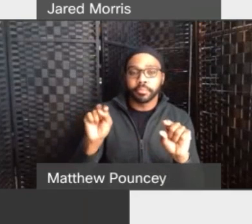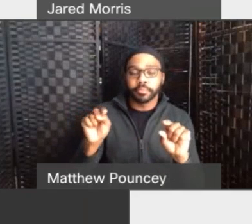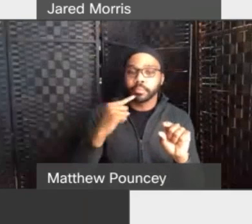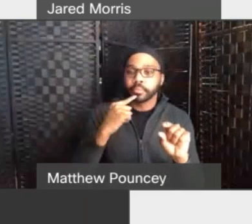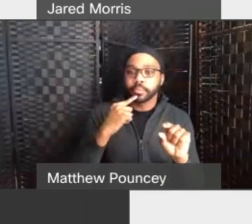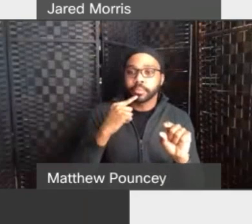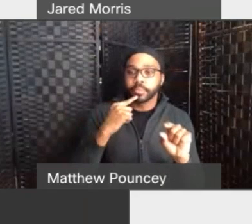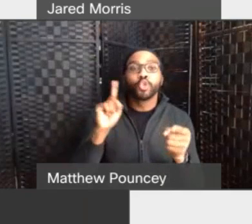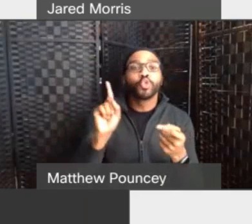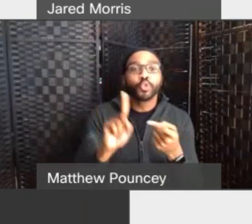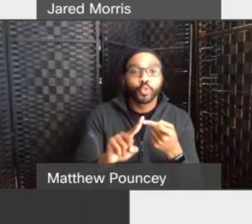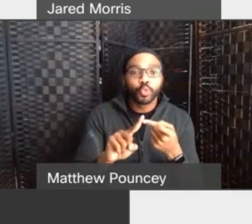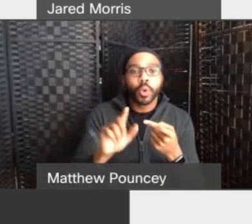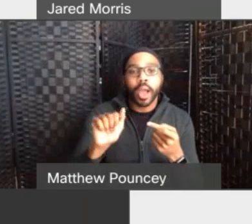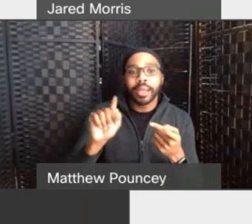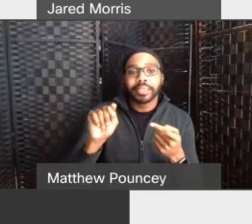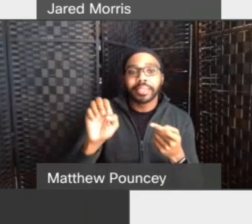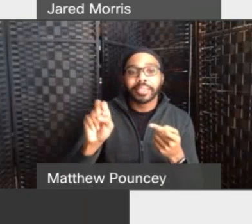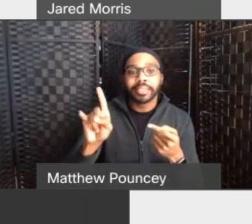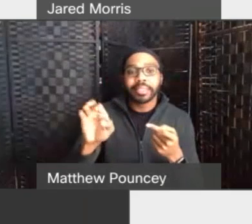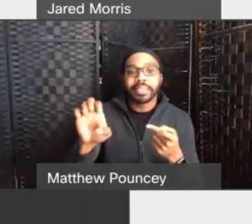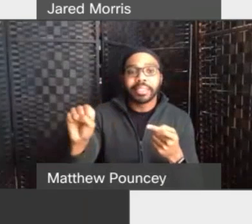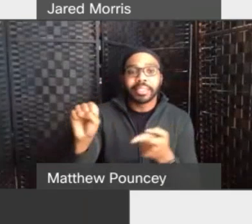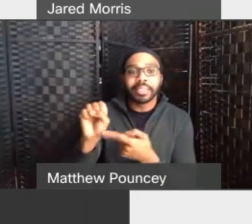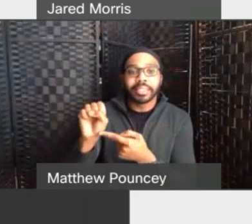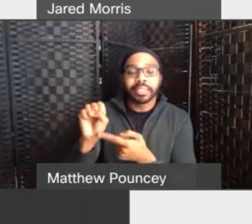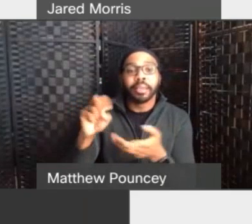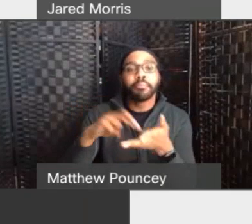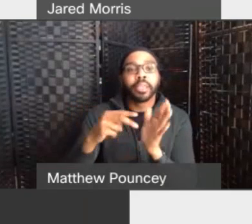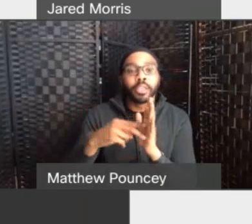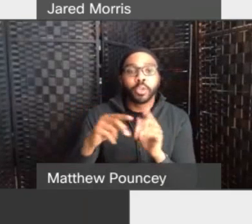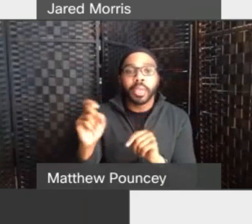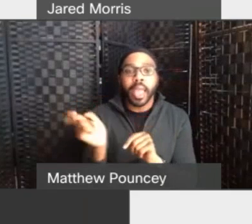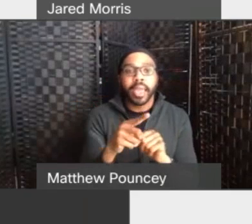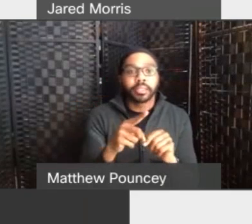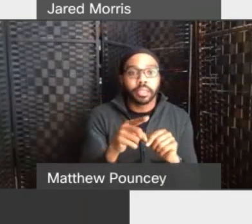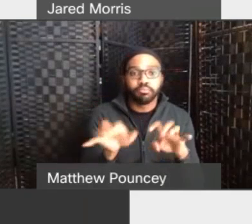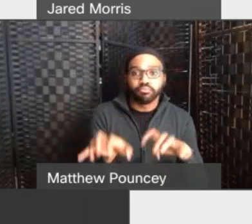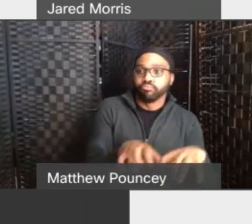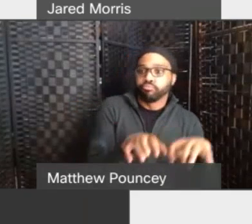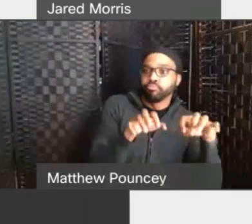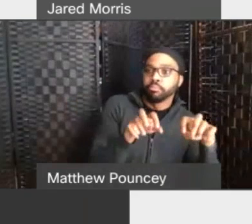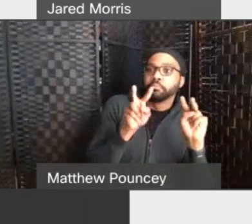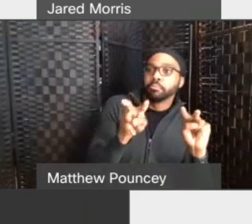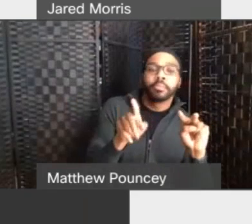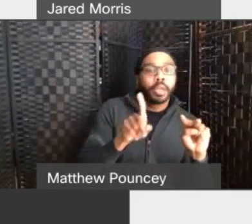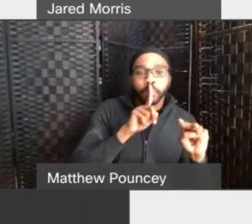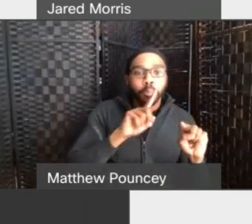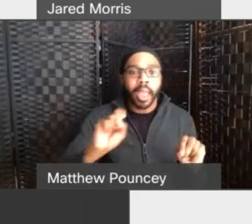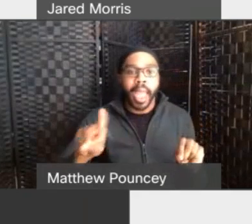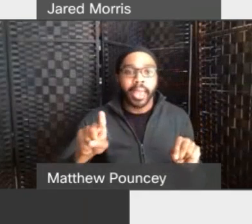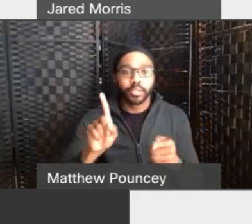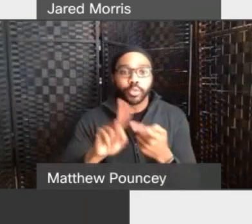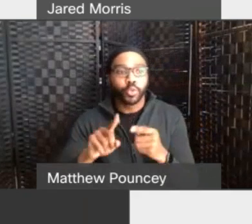to attendees. And so then you'll be asking the question of all of the other people who are listening and not the people who are able to